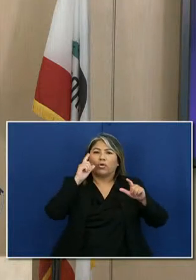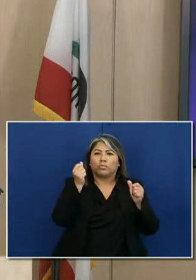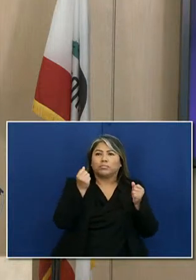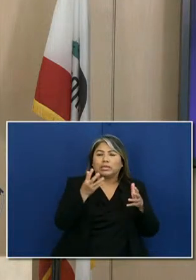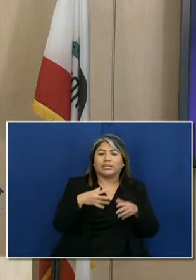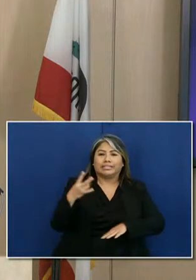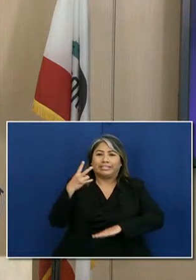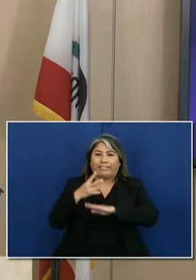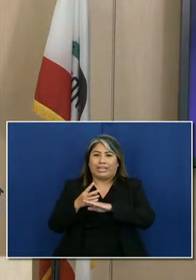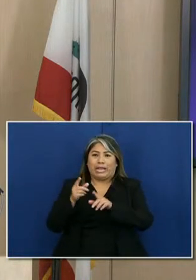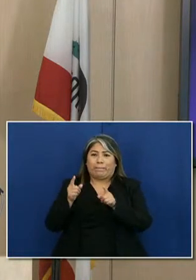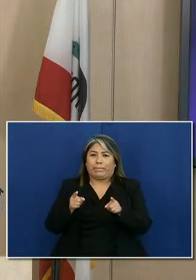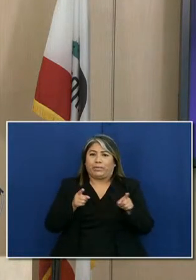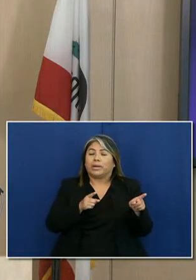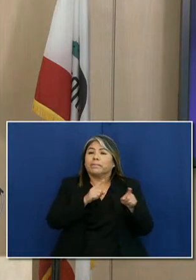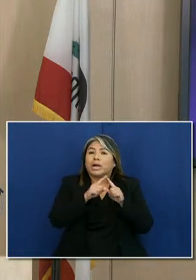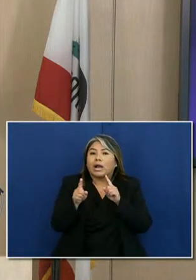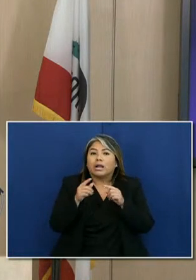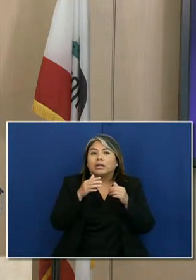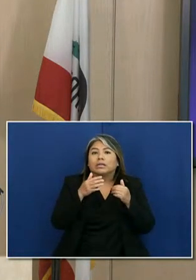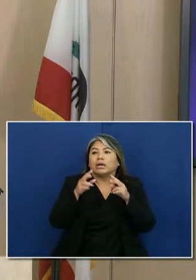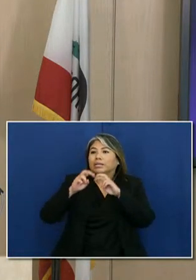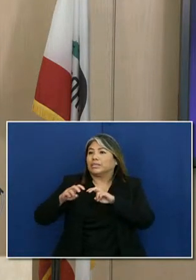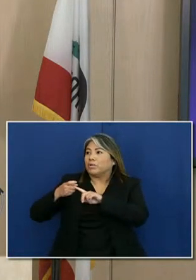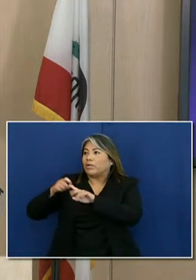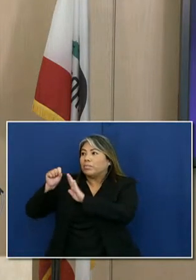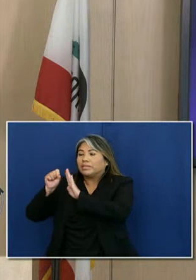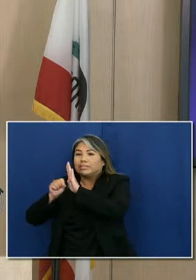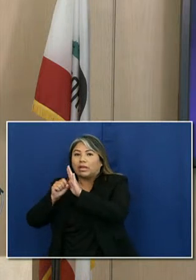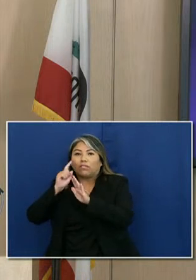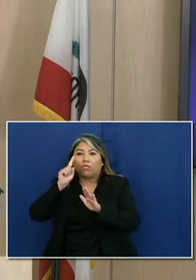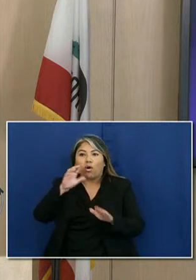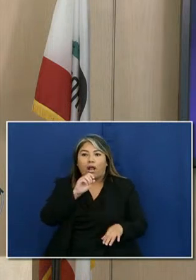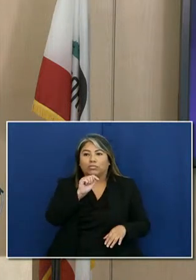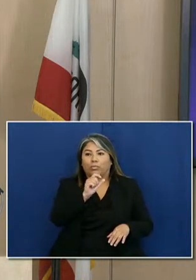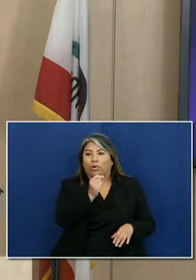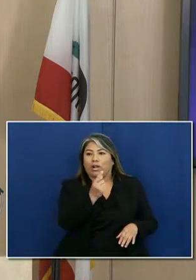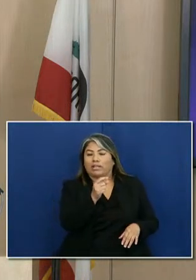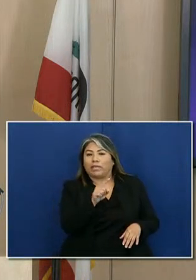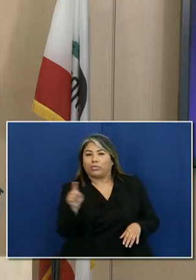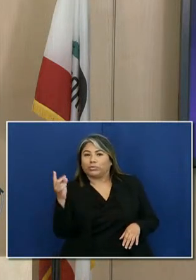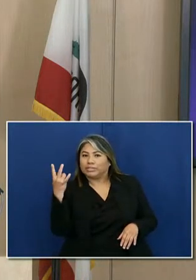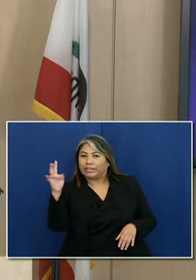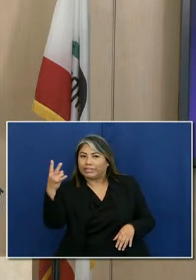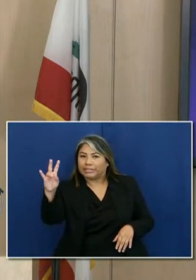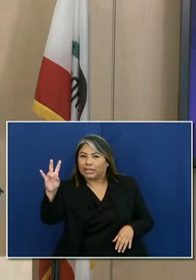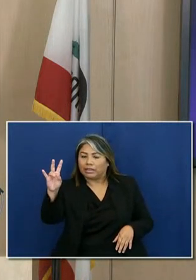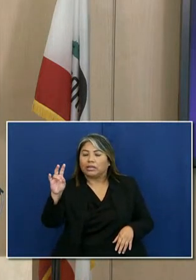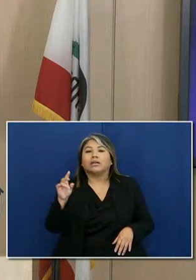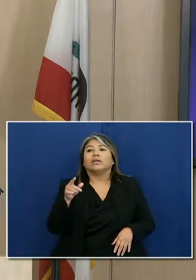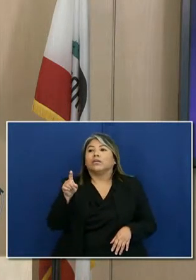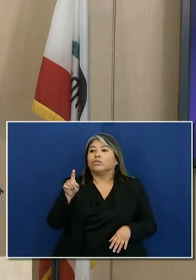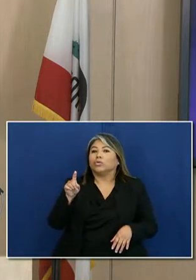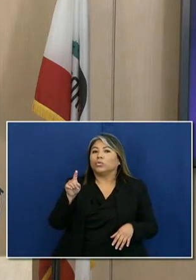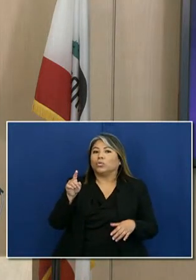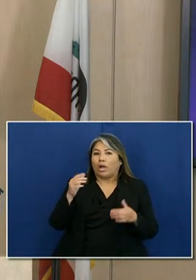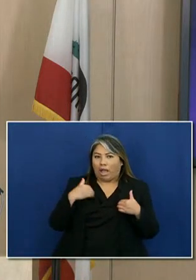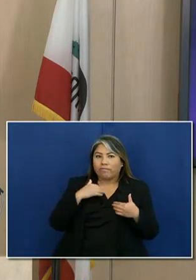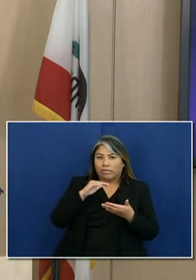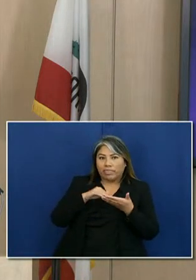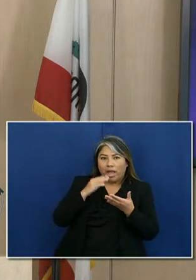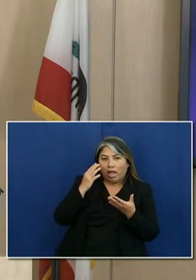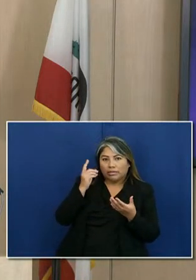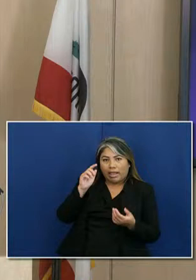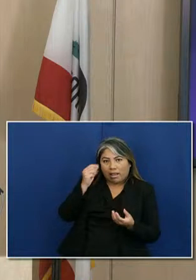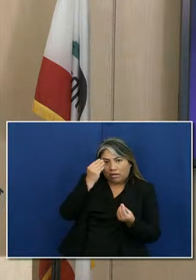periods, but the next assessment from the state will be for the week October 11th to the 17th, and you all have a lot of that data.